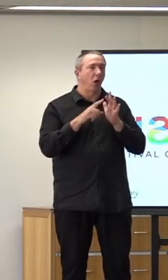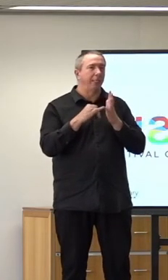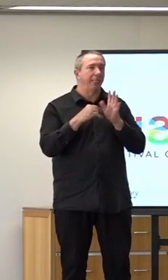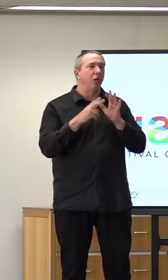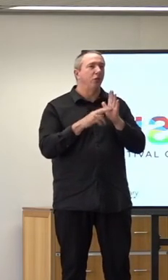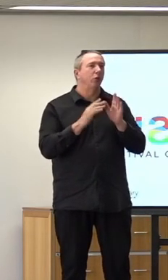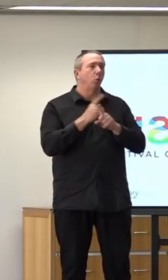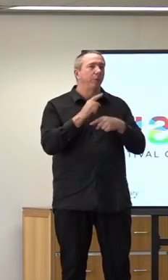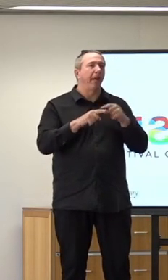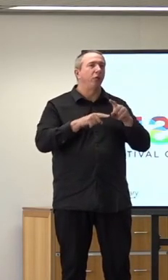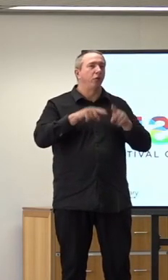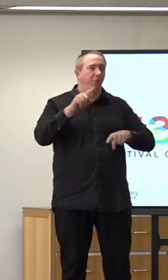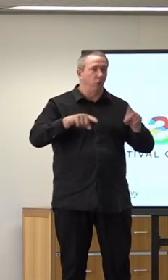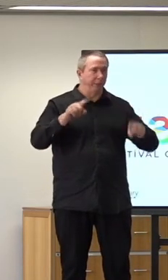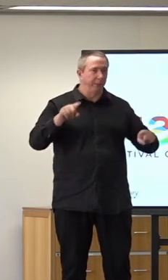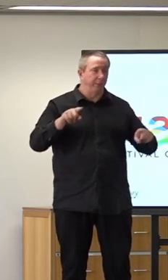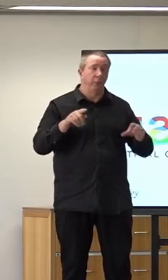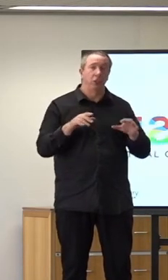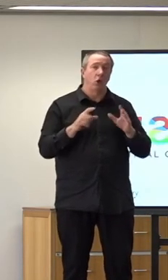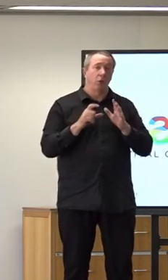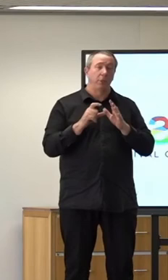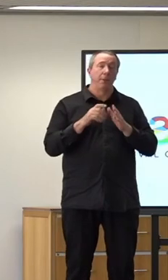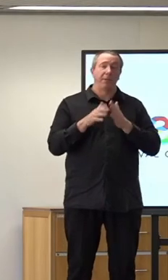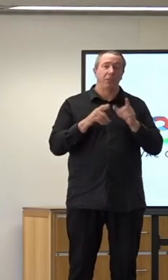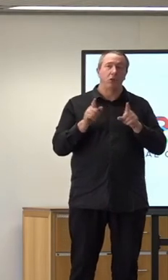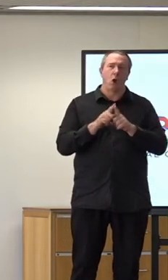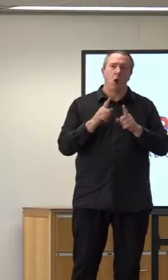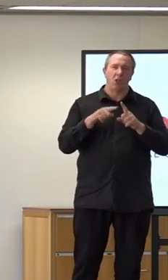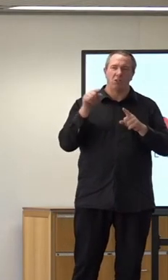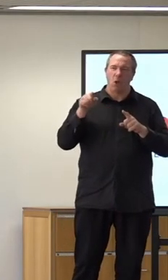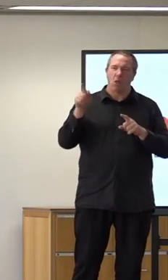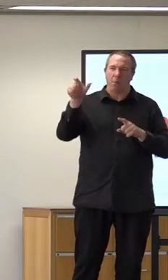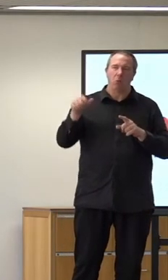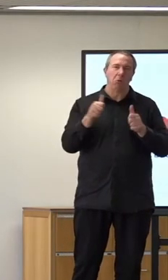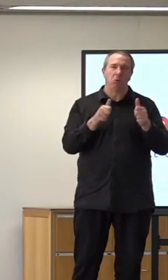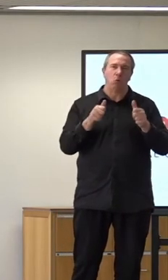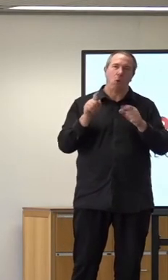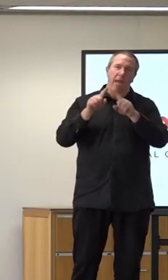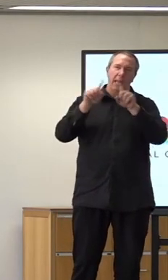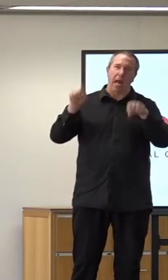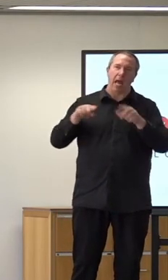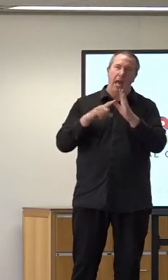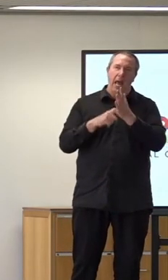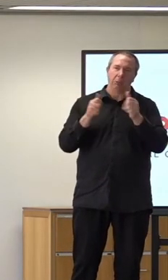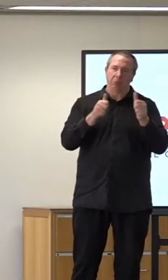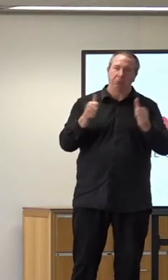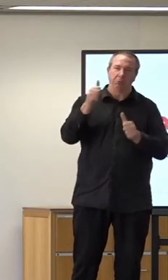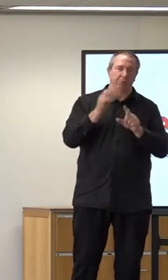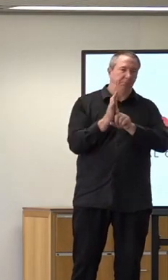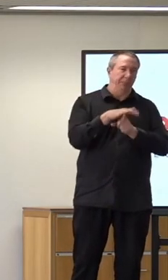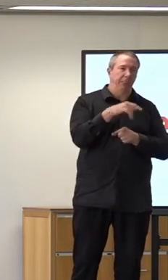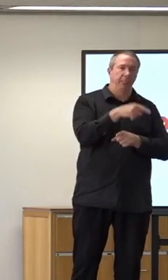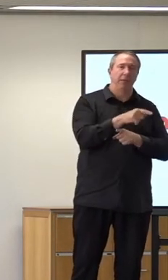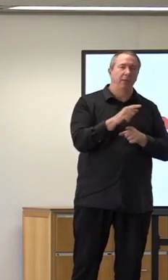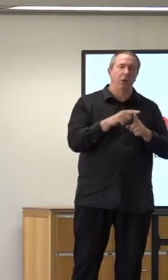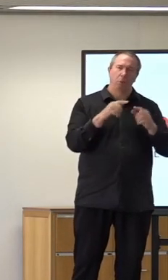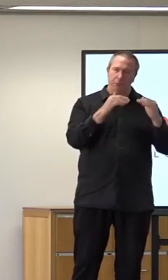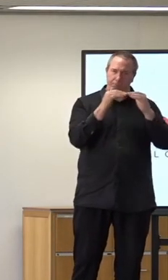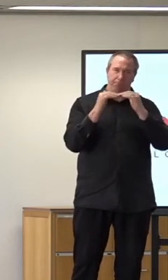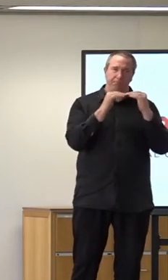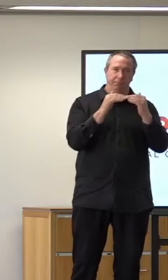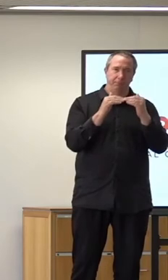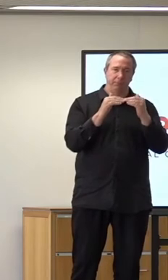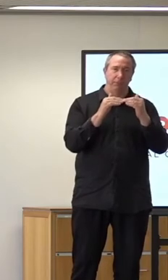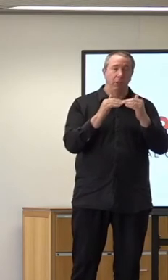that and that culture of something being superior than any other form. And I always struggled with the idea of art